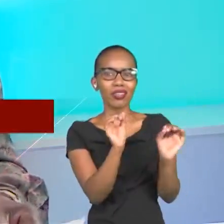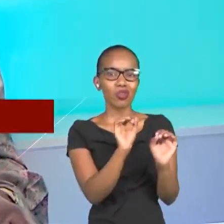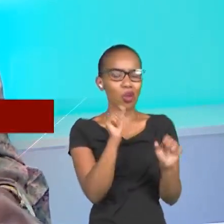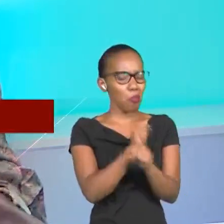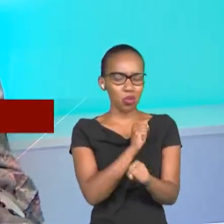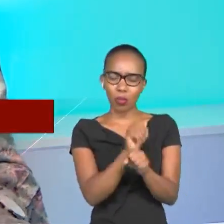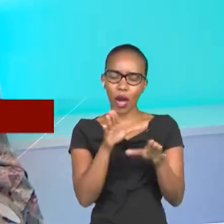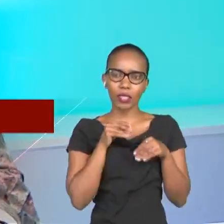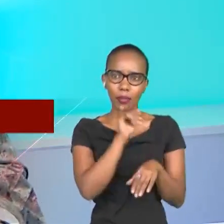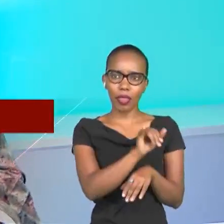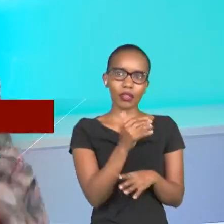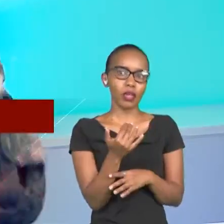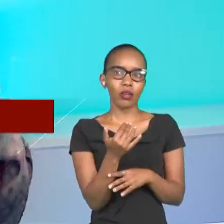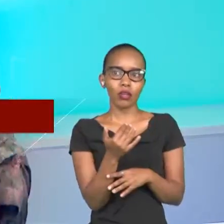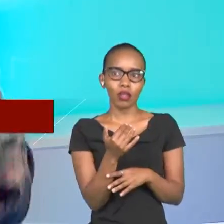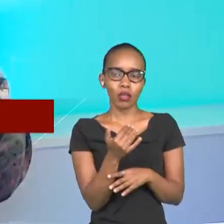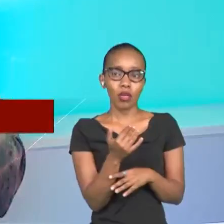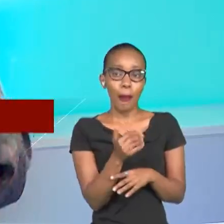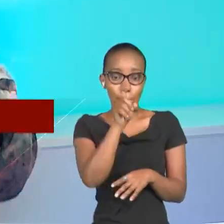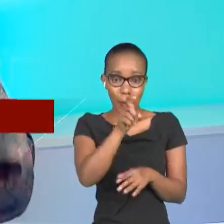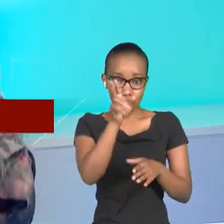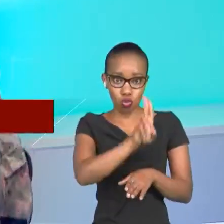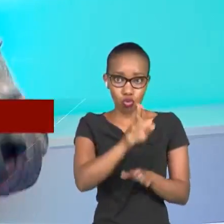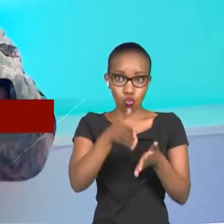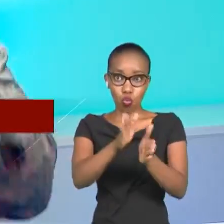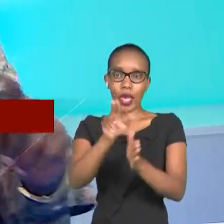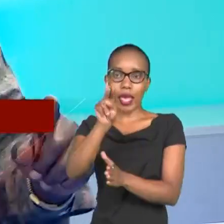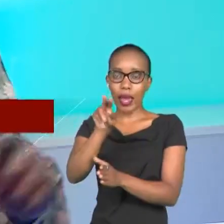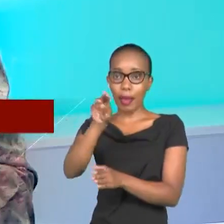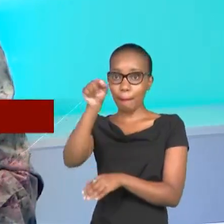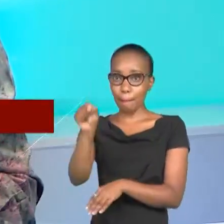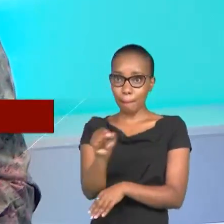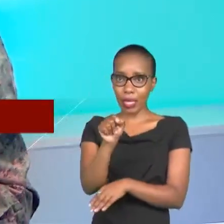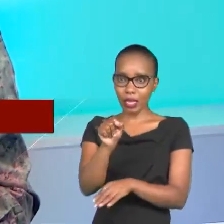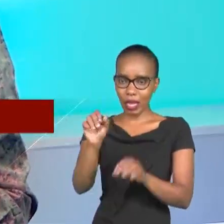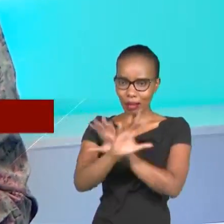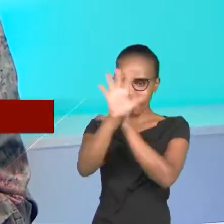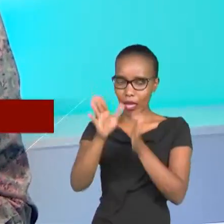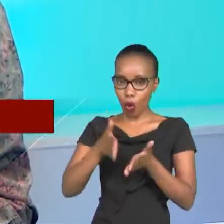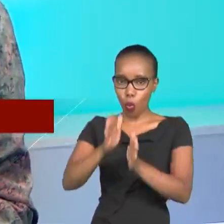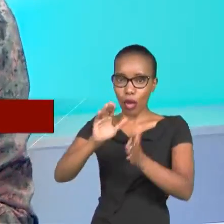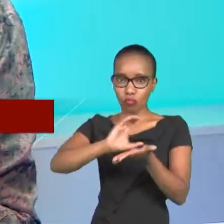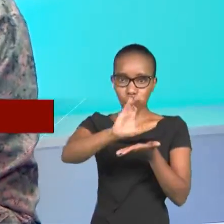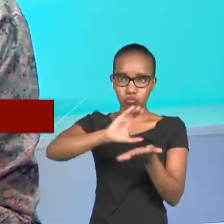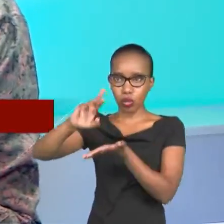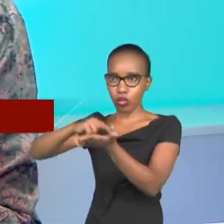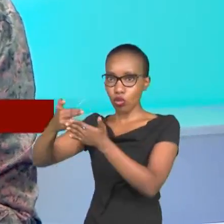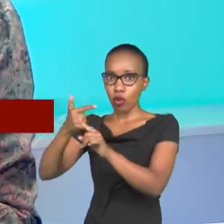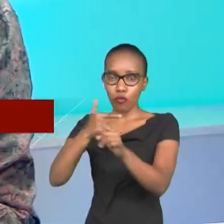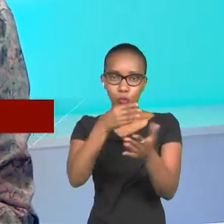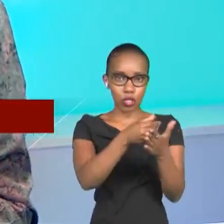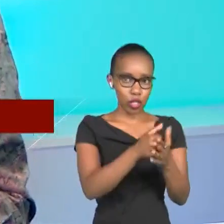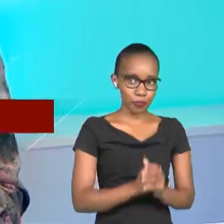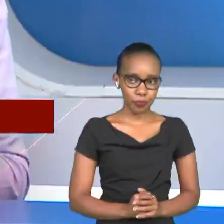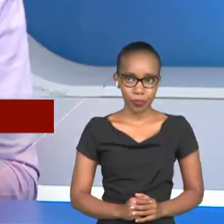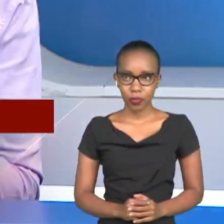route. We must look for a mechanism where NMS will enjoy a clear route of disbursement of resources right from the treasury. Now